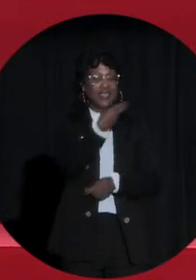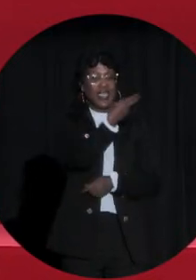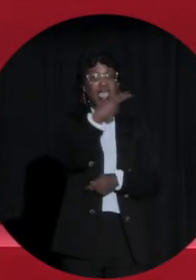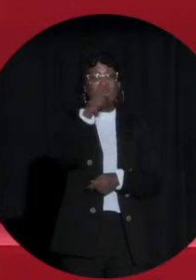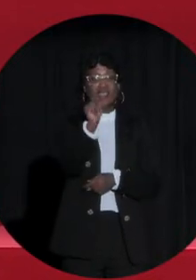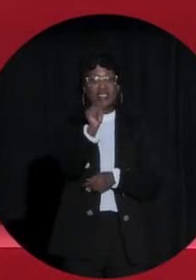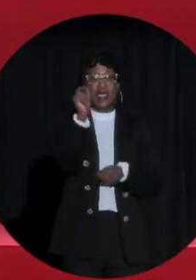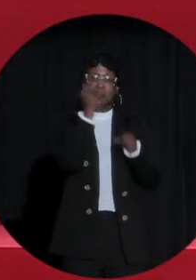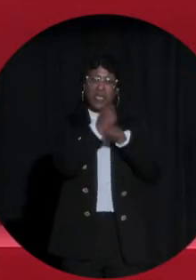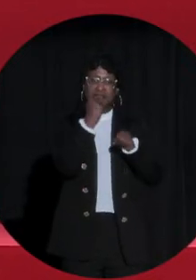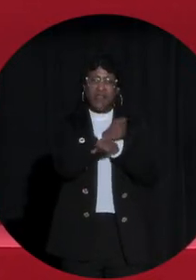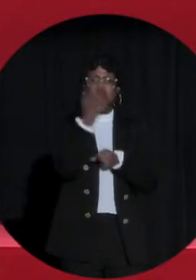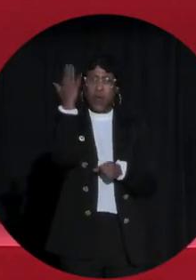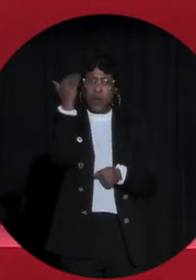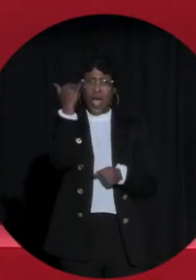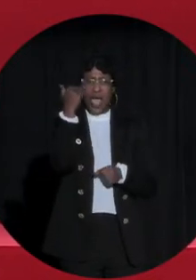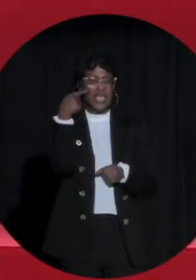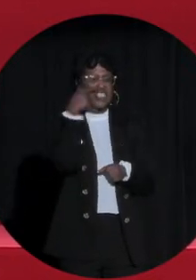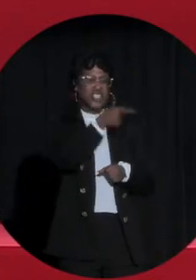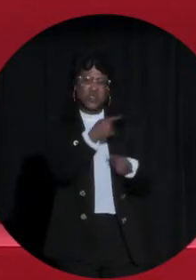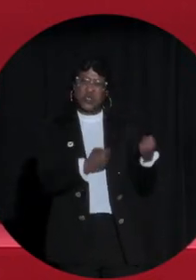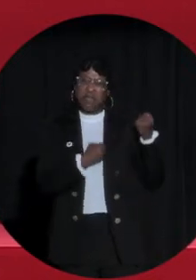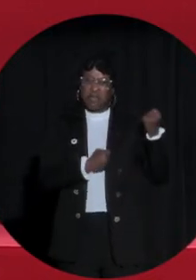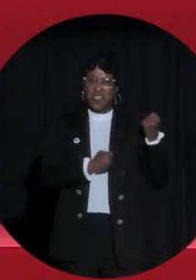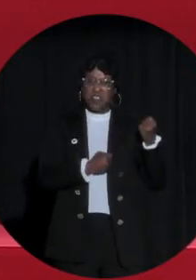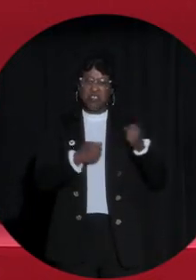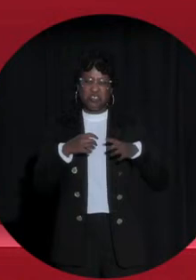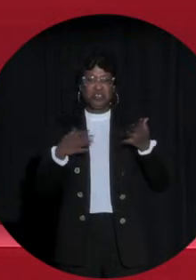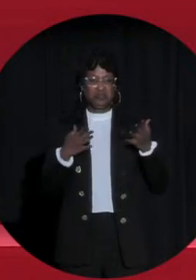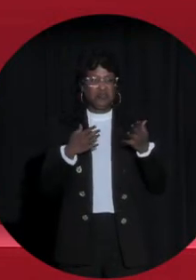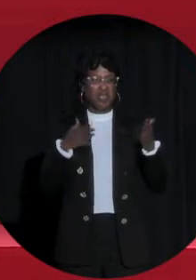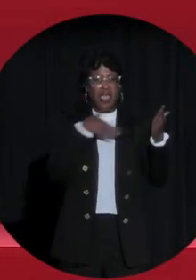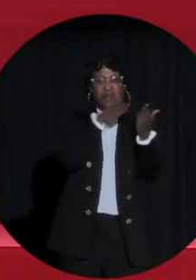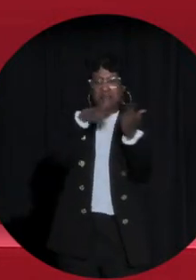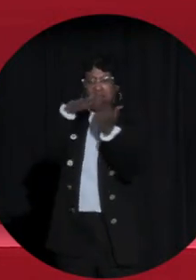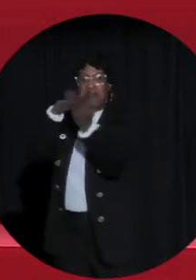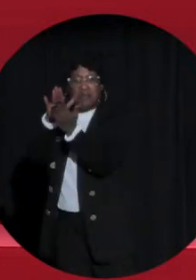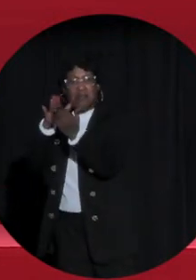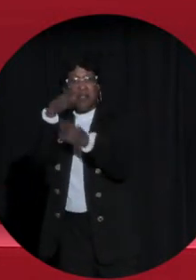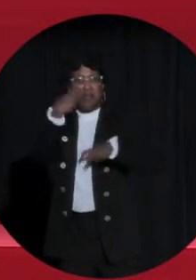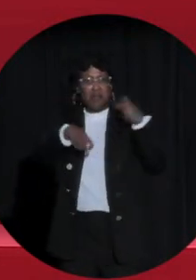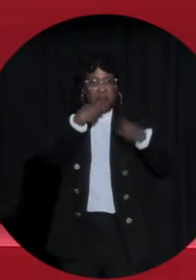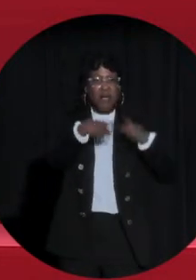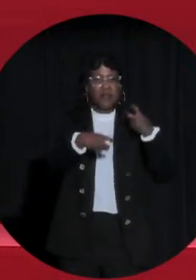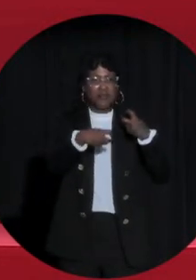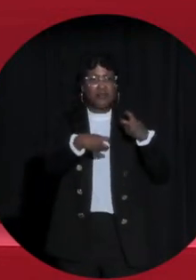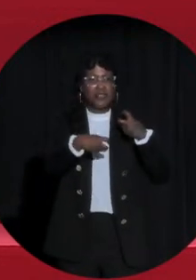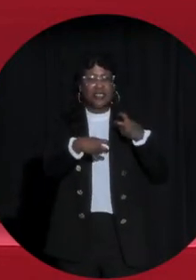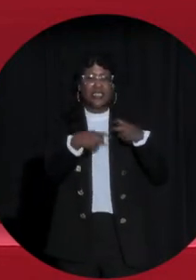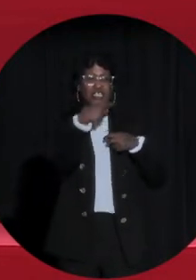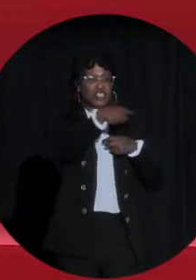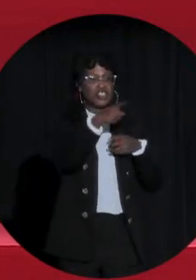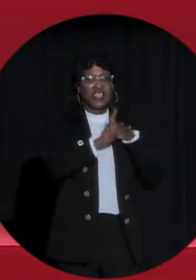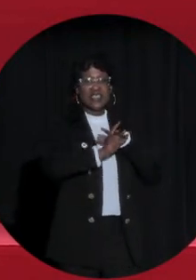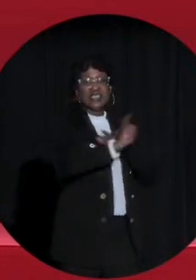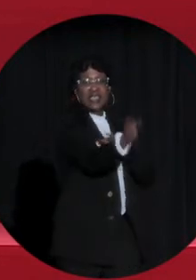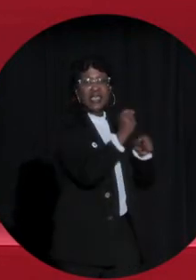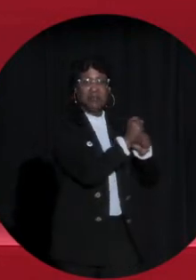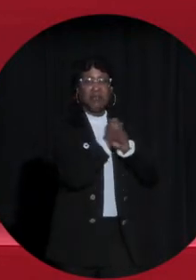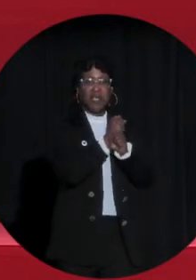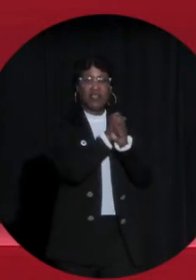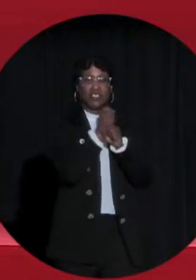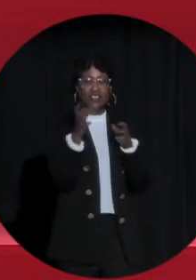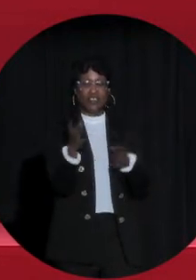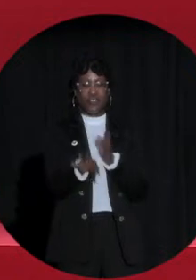she was and where she came from. She escaped bondage and found freedom. But it wasn't enough for her